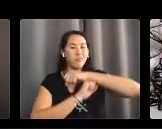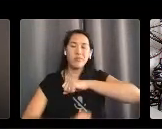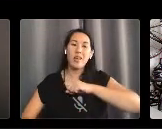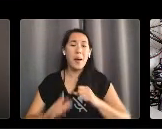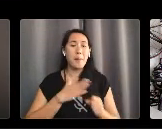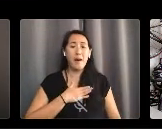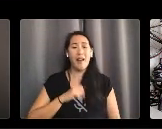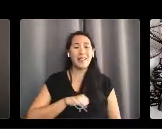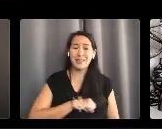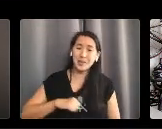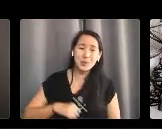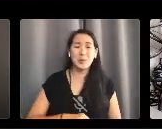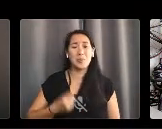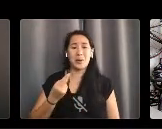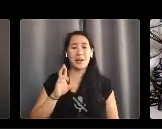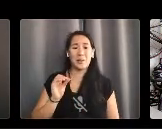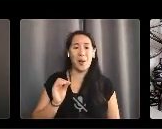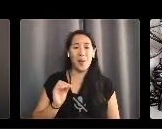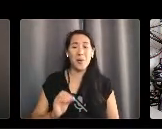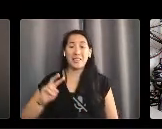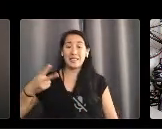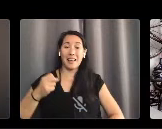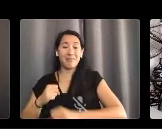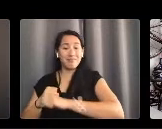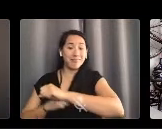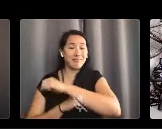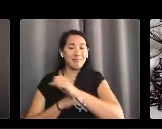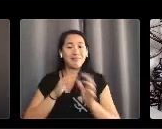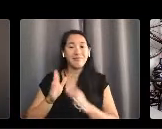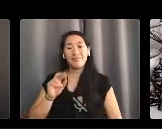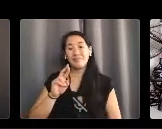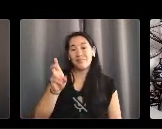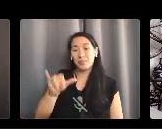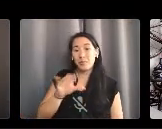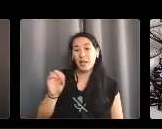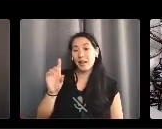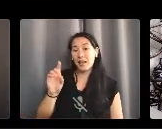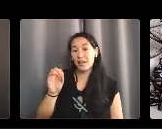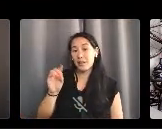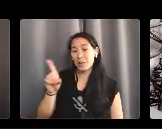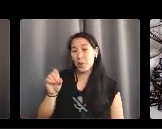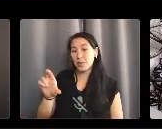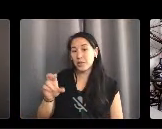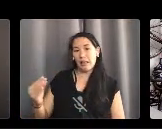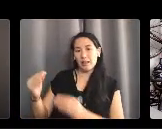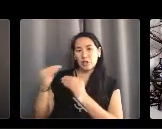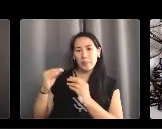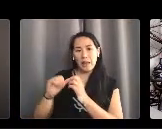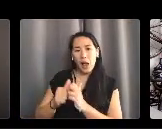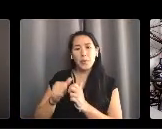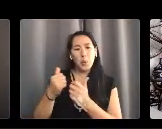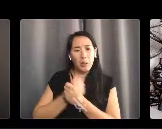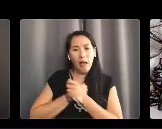superhero. Secondly, my 2 dogs, Ruby and Dozer. They have taught me the lessons of unconditional love,